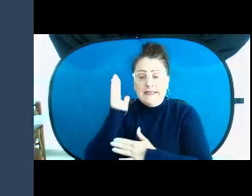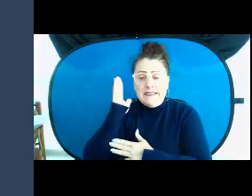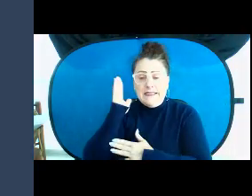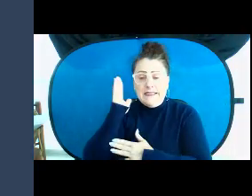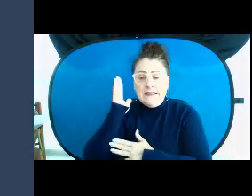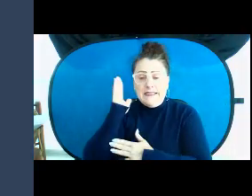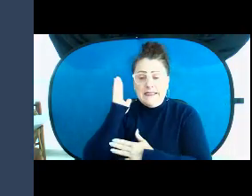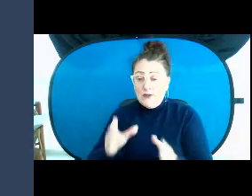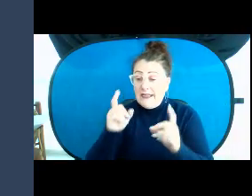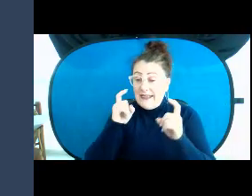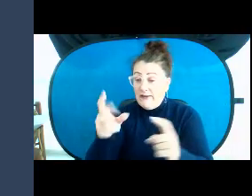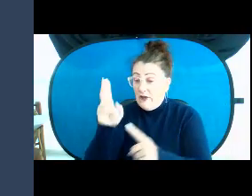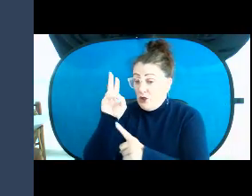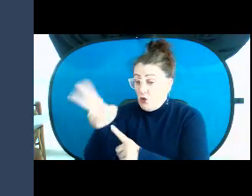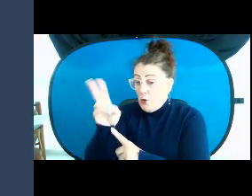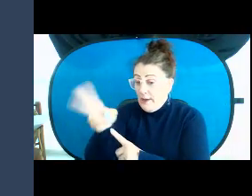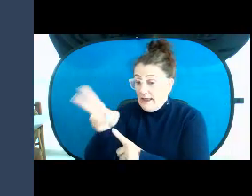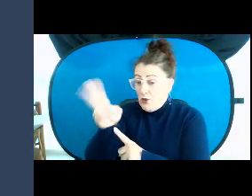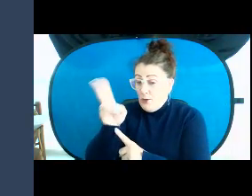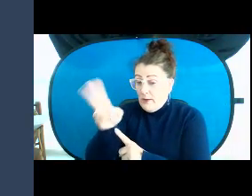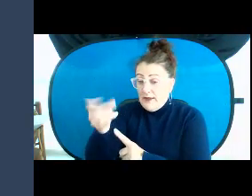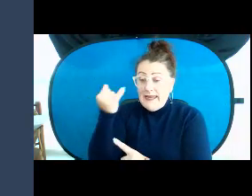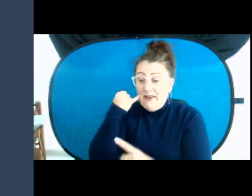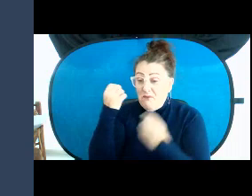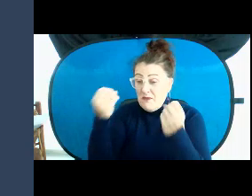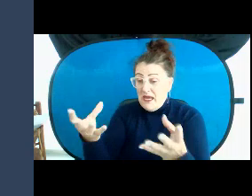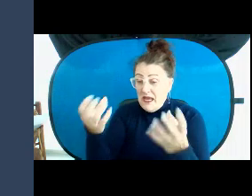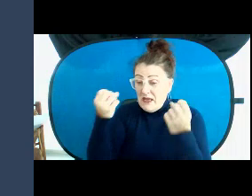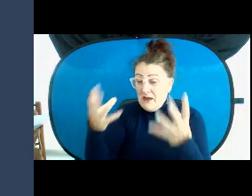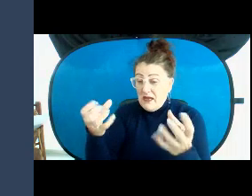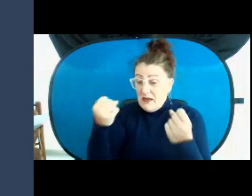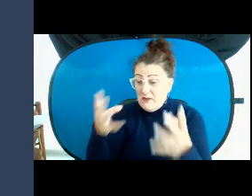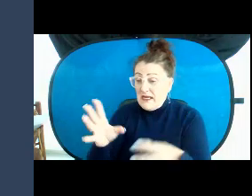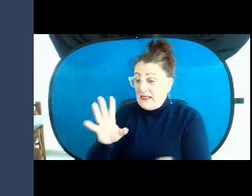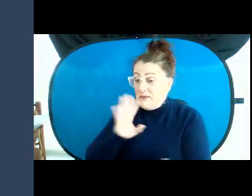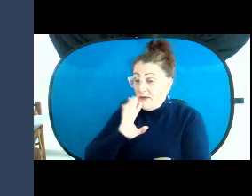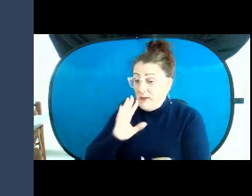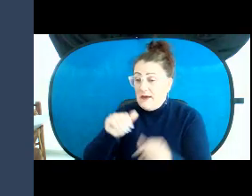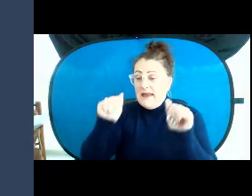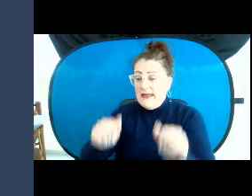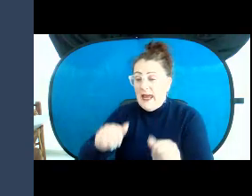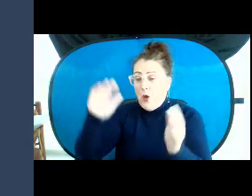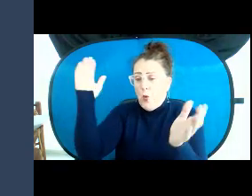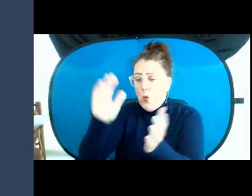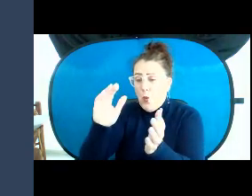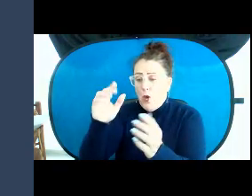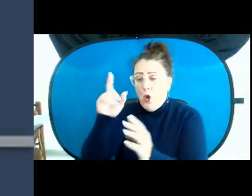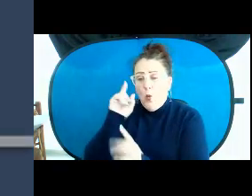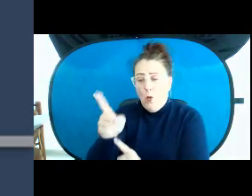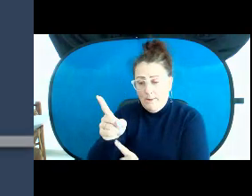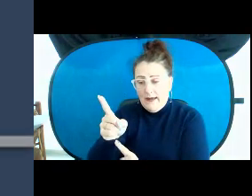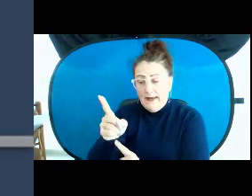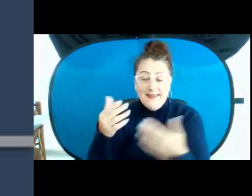less. And if for some reason we have many speakers on a single topic, we reserve the right to limit comments to 1 minute if needed. Thank you all for joining us